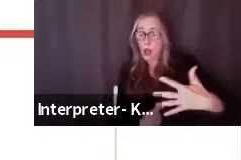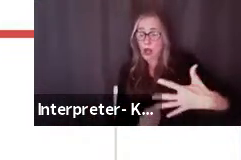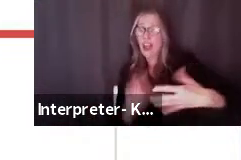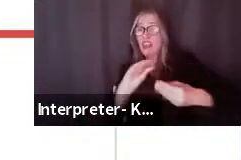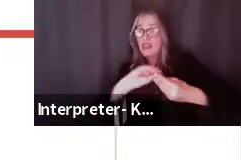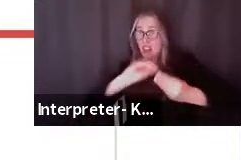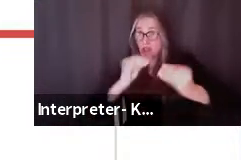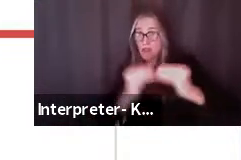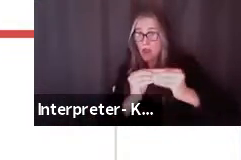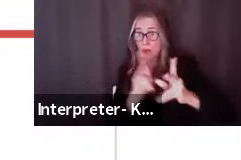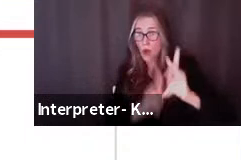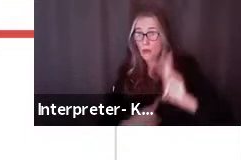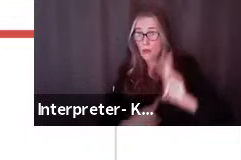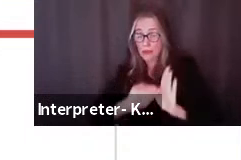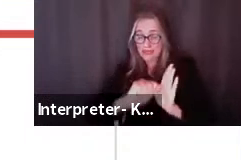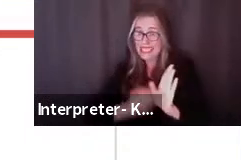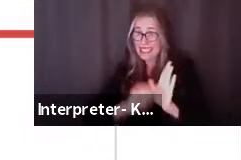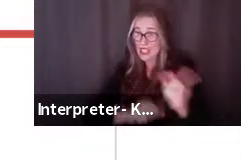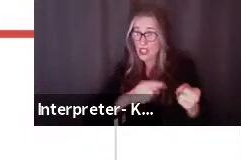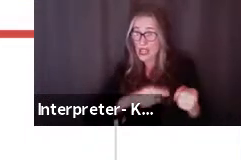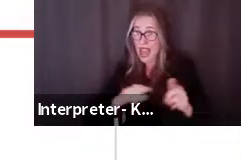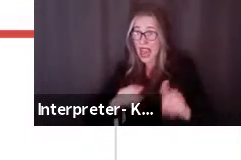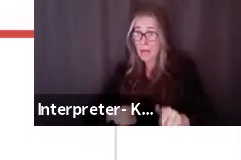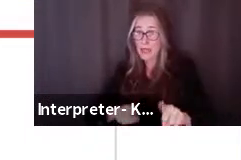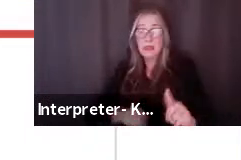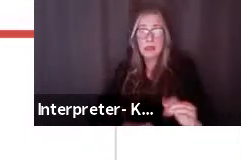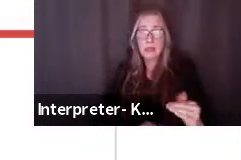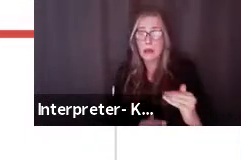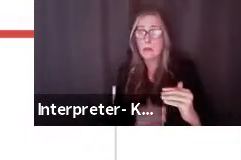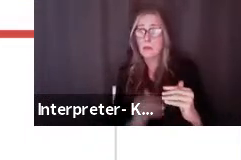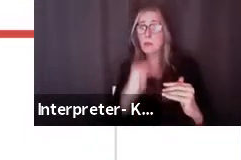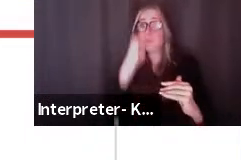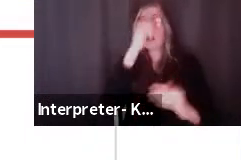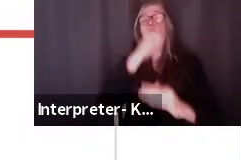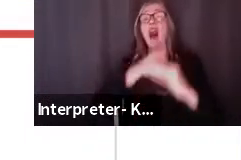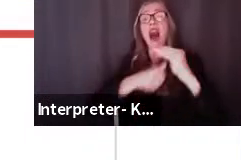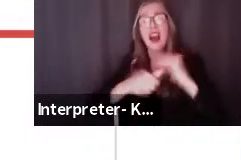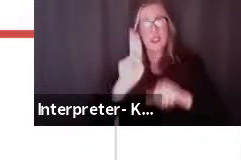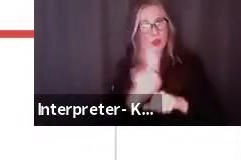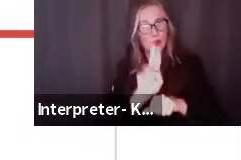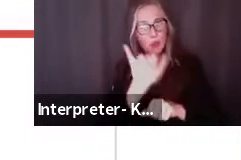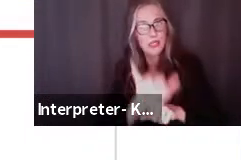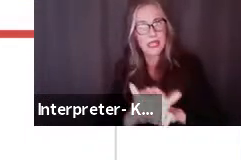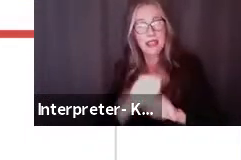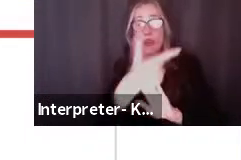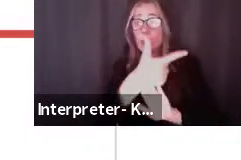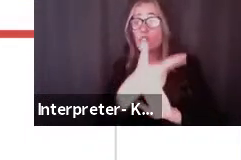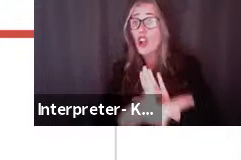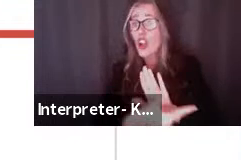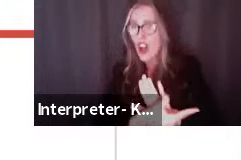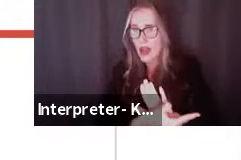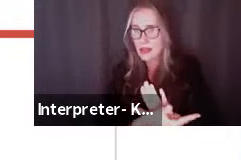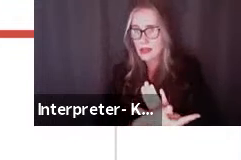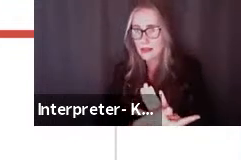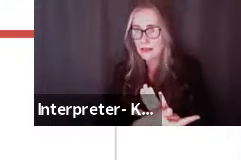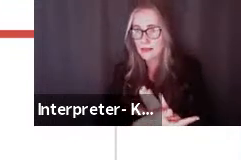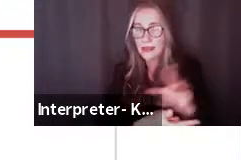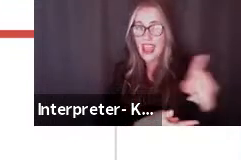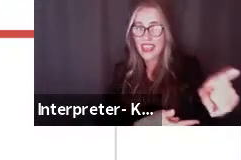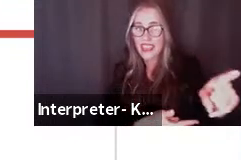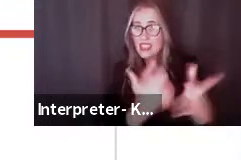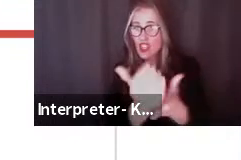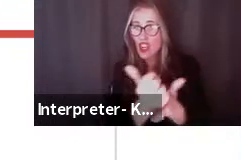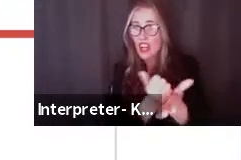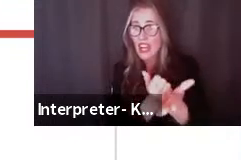of sterilizations that occurred under these eugenic sterilization laws by state and this is data collected